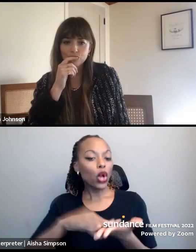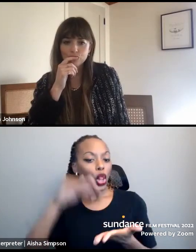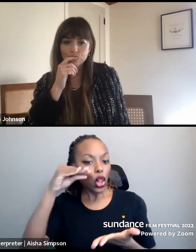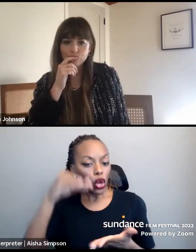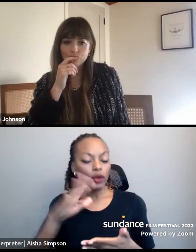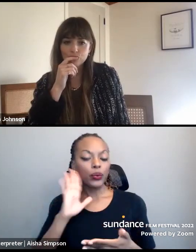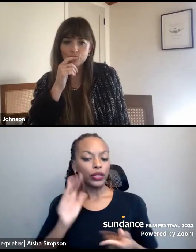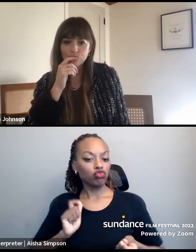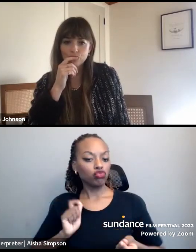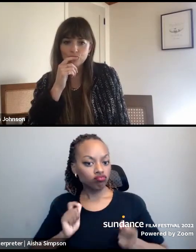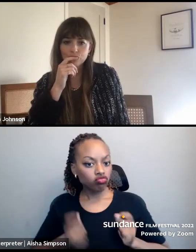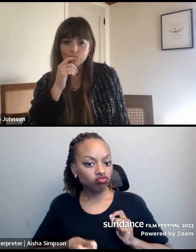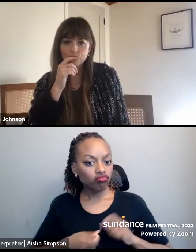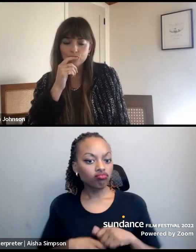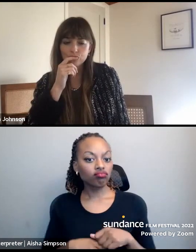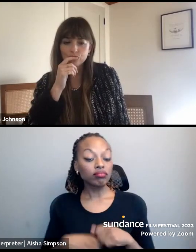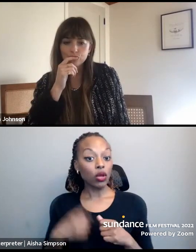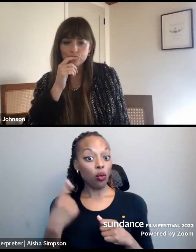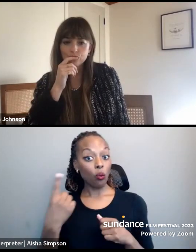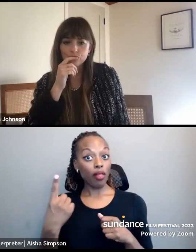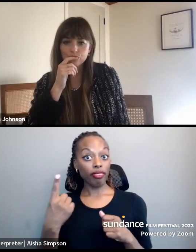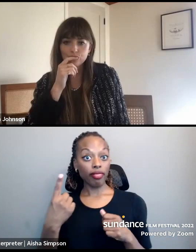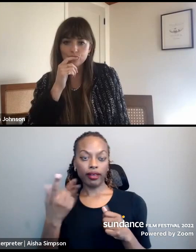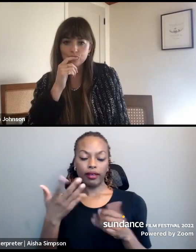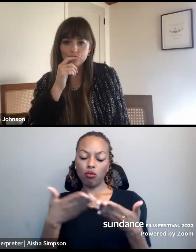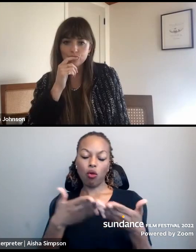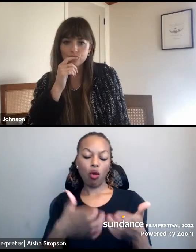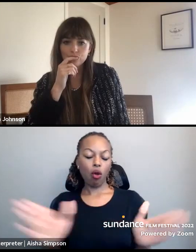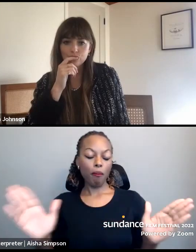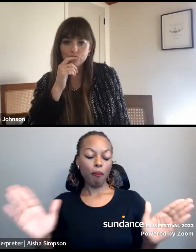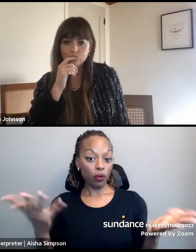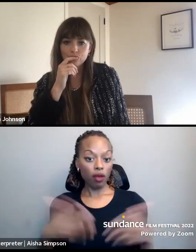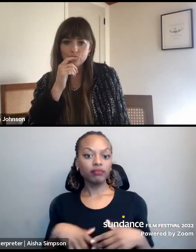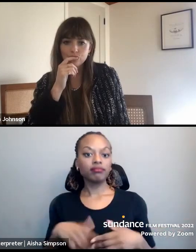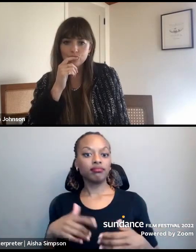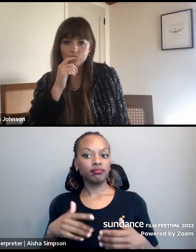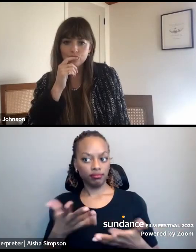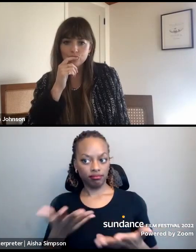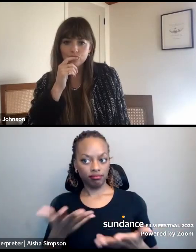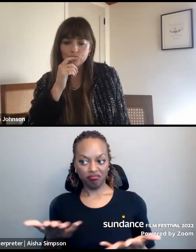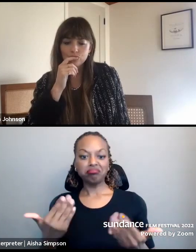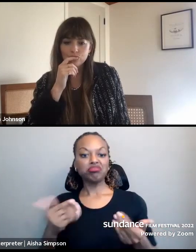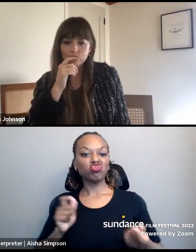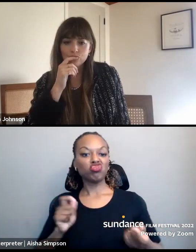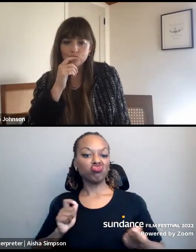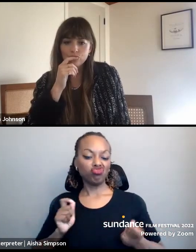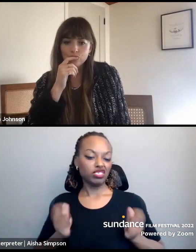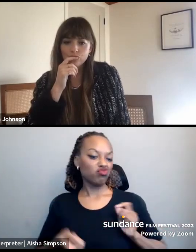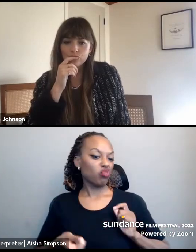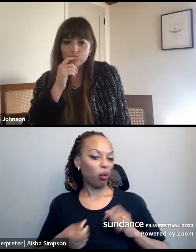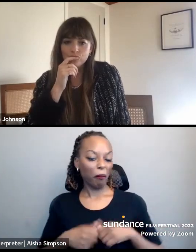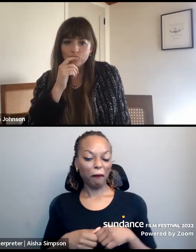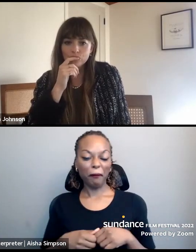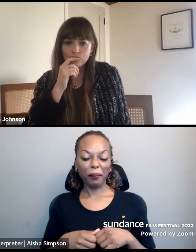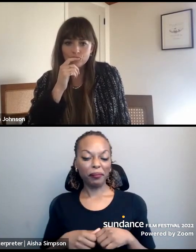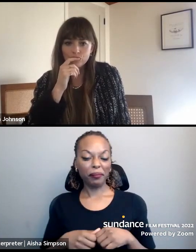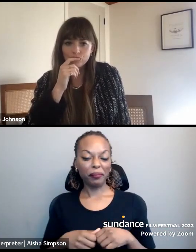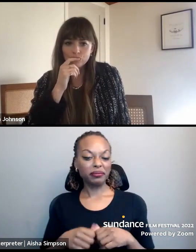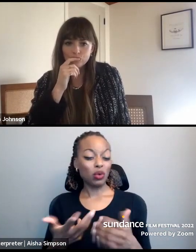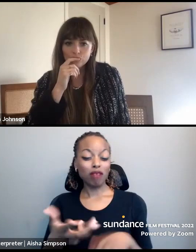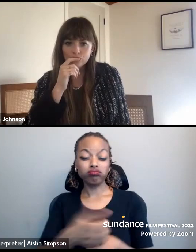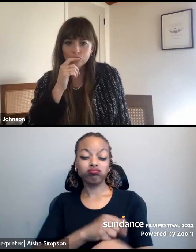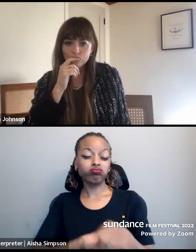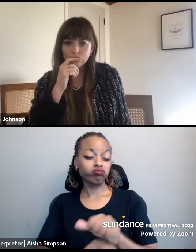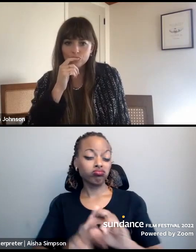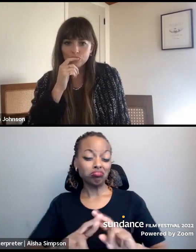And if there's one thing I'm open to more than anything, is to be transformed. So I just embraced, took it one day at a time and moment to